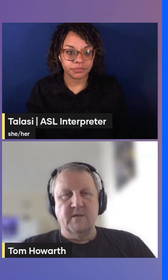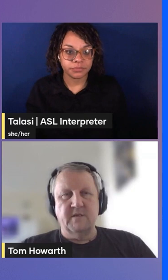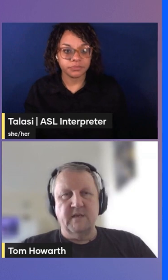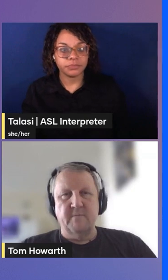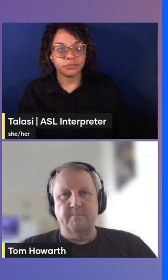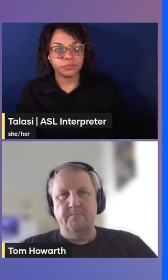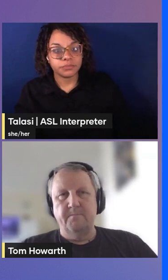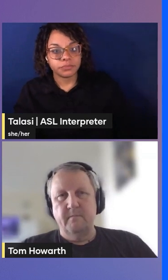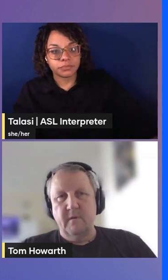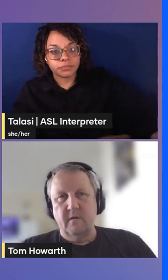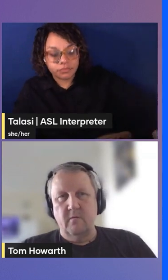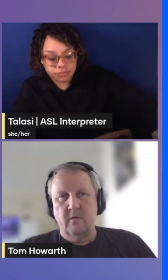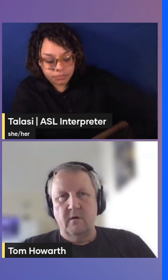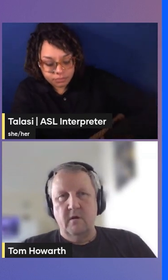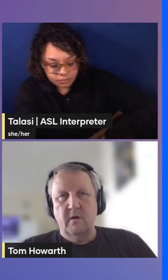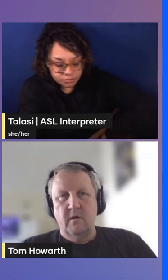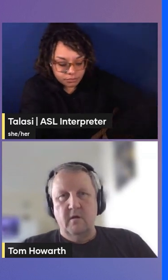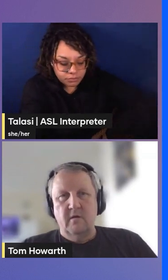As I said,